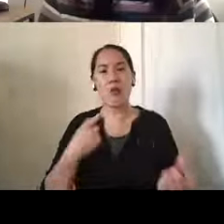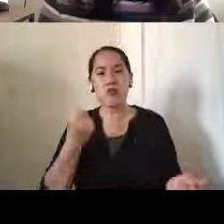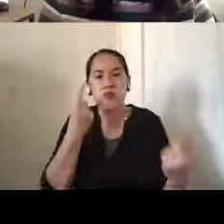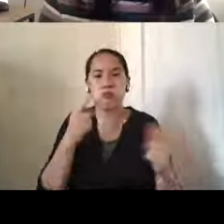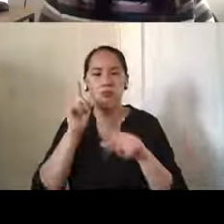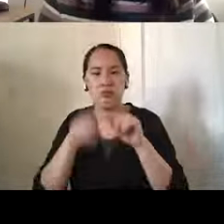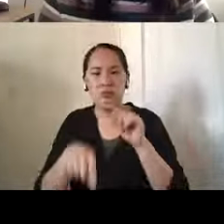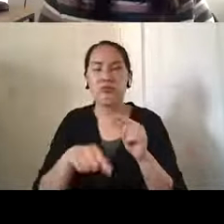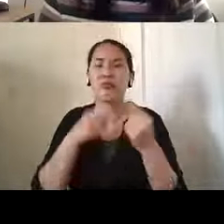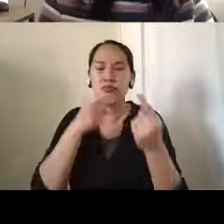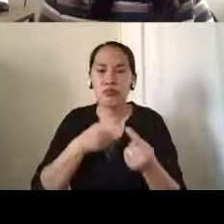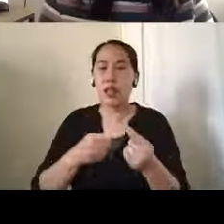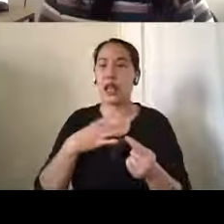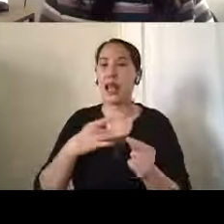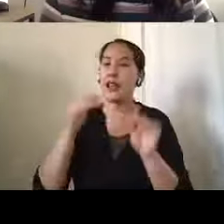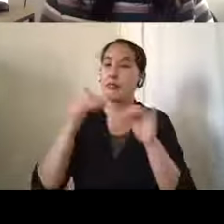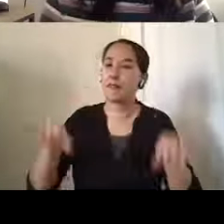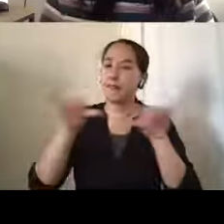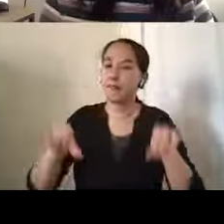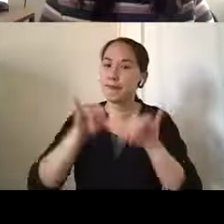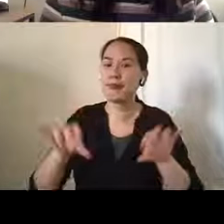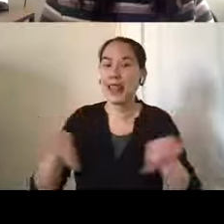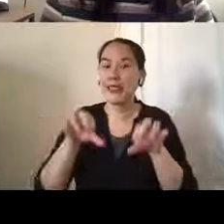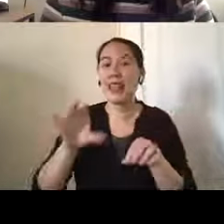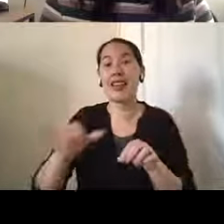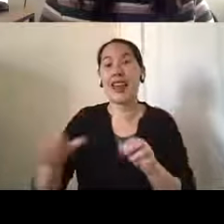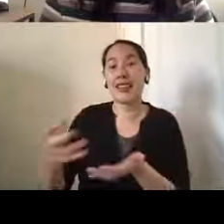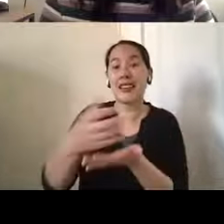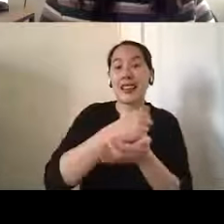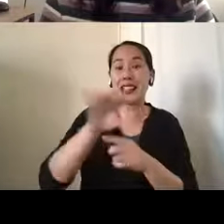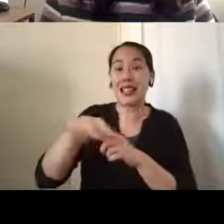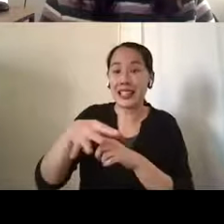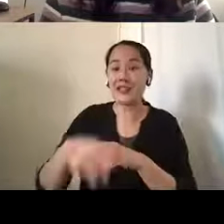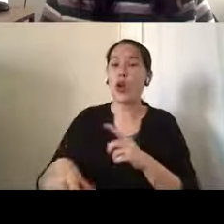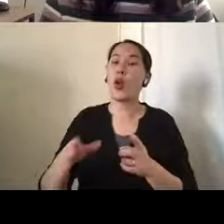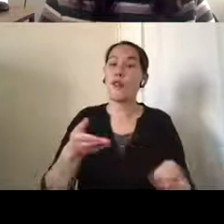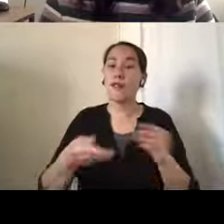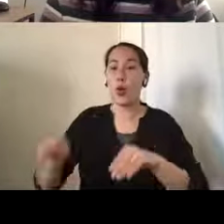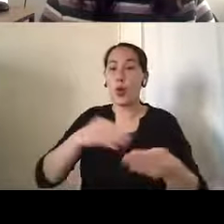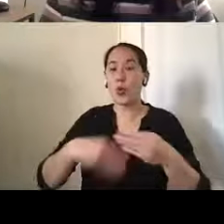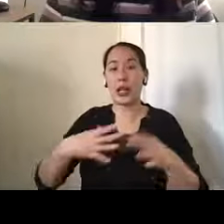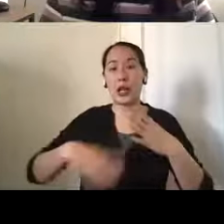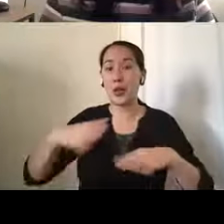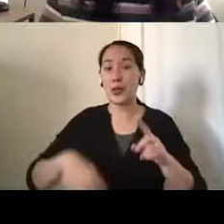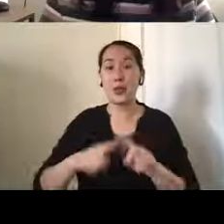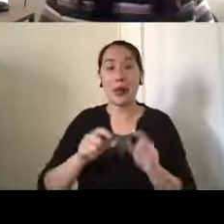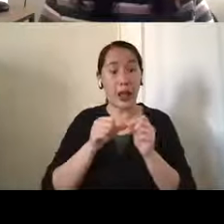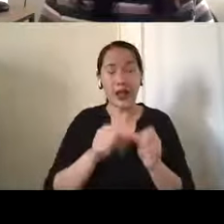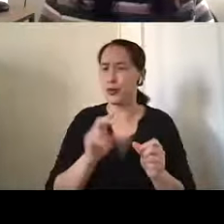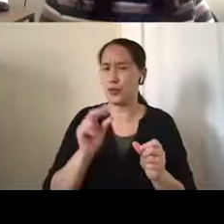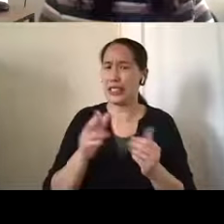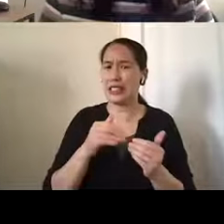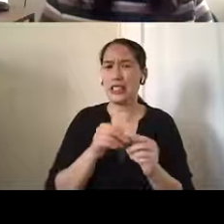repetitive activities like collecting leaves or folding clothes, but may not always stay on task. He was